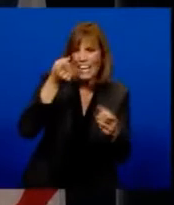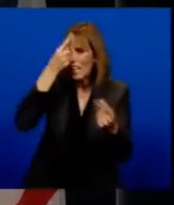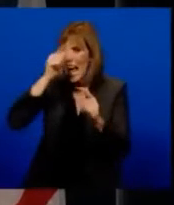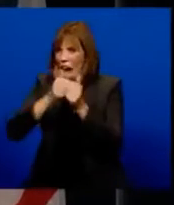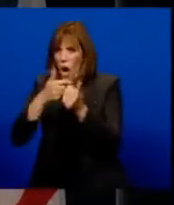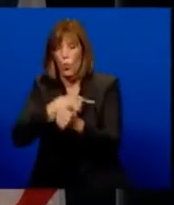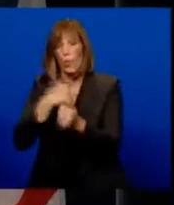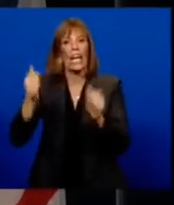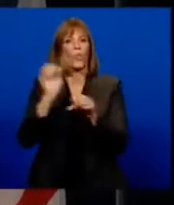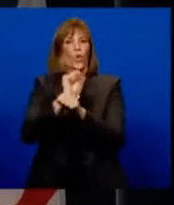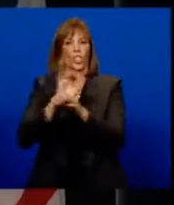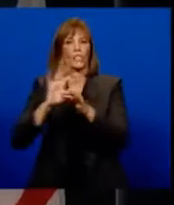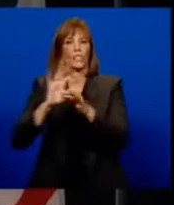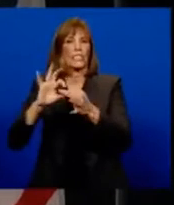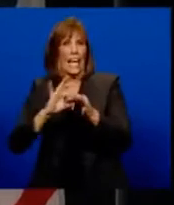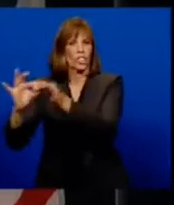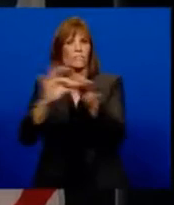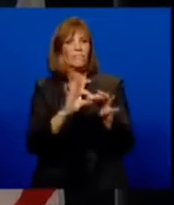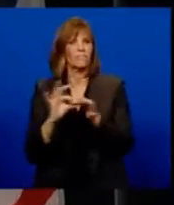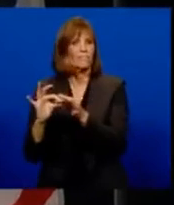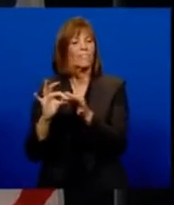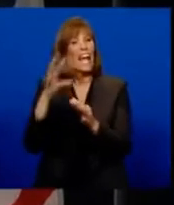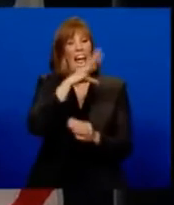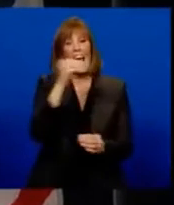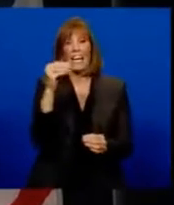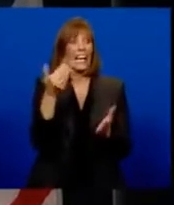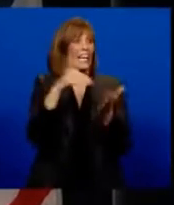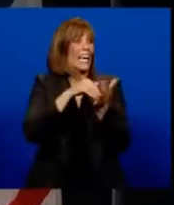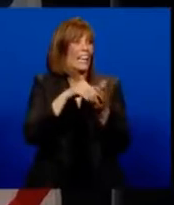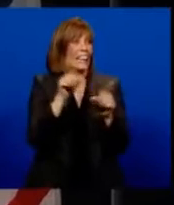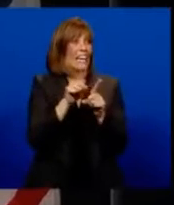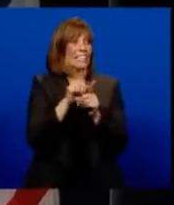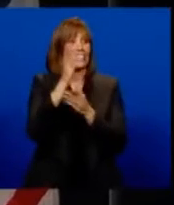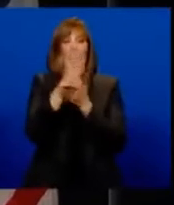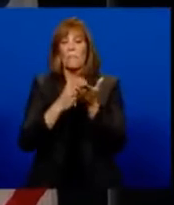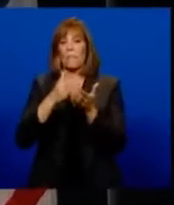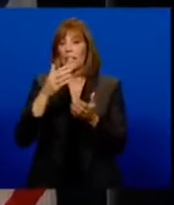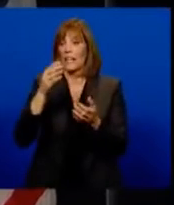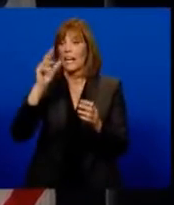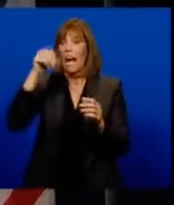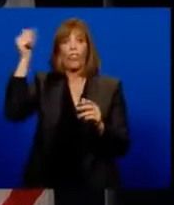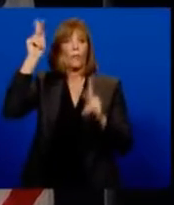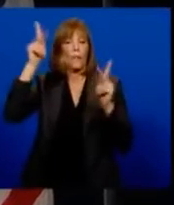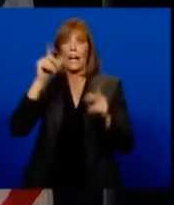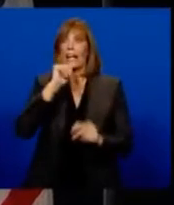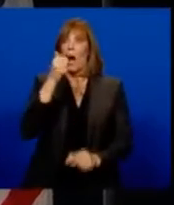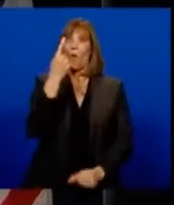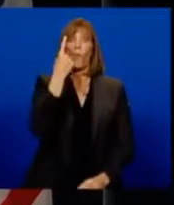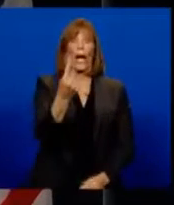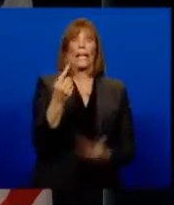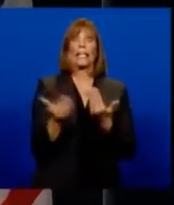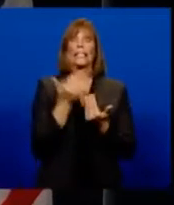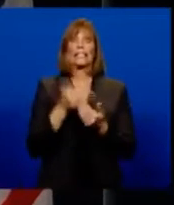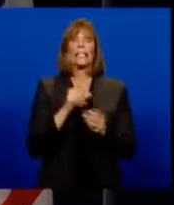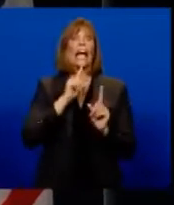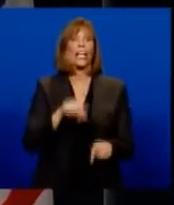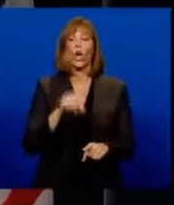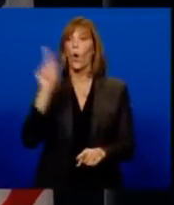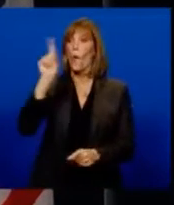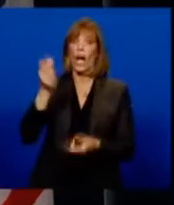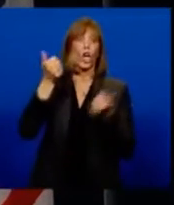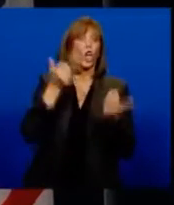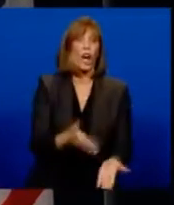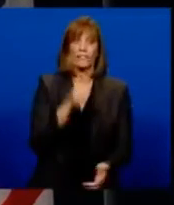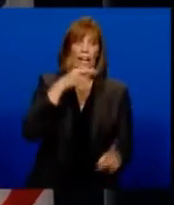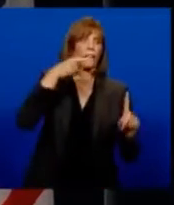how we can work together and what we're seeing. And again, just like so many other parts of this response, there's not one single driver here, right?